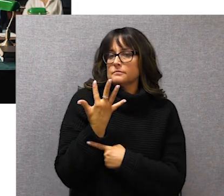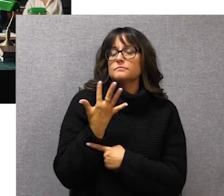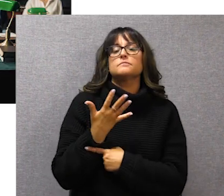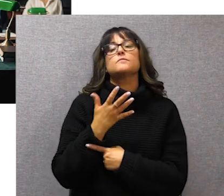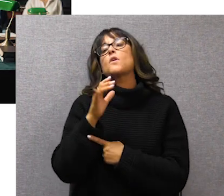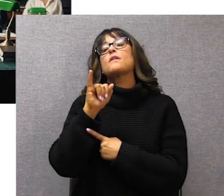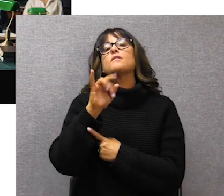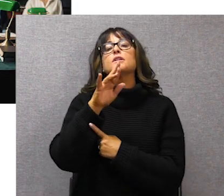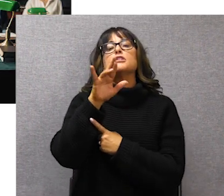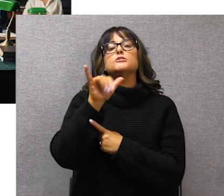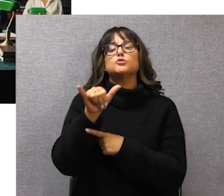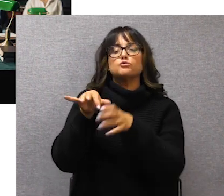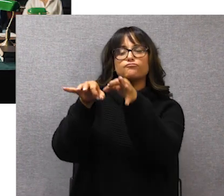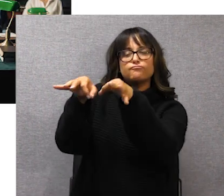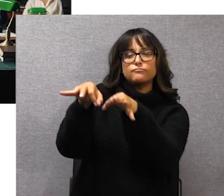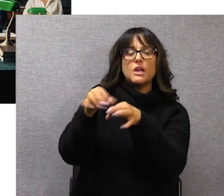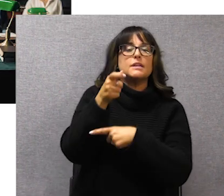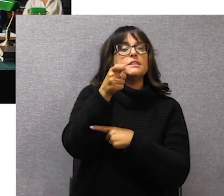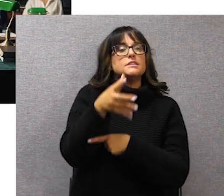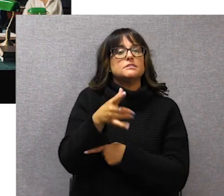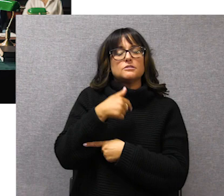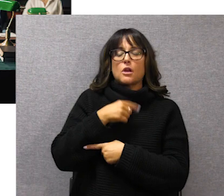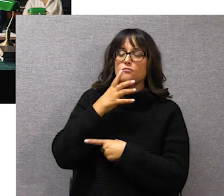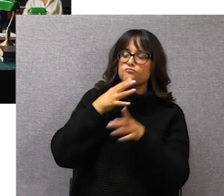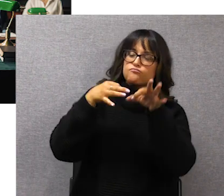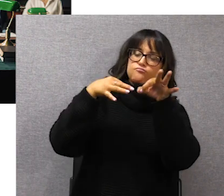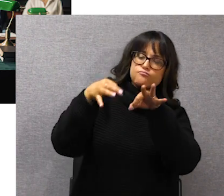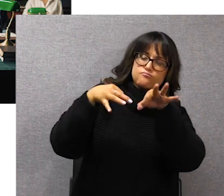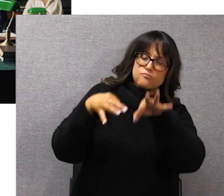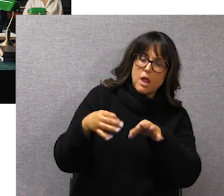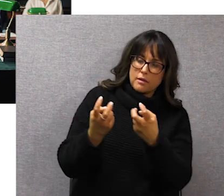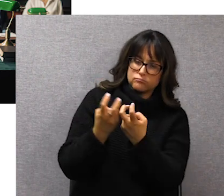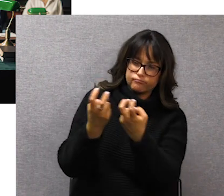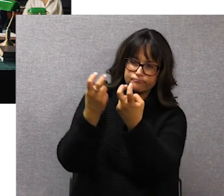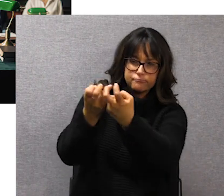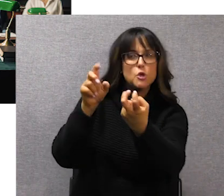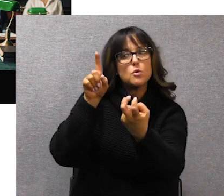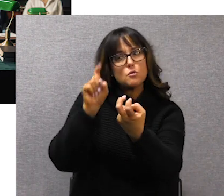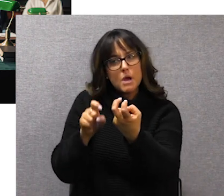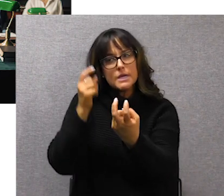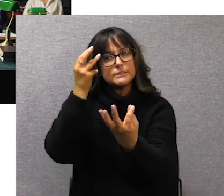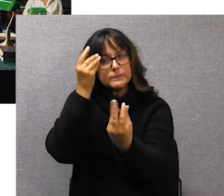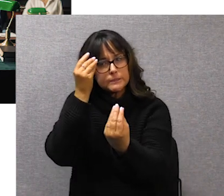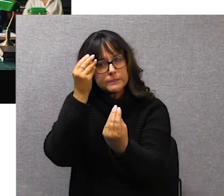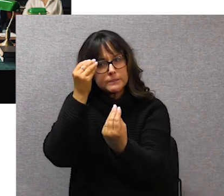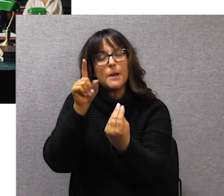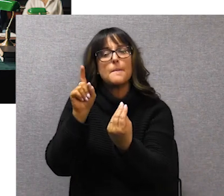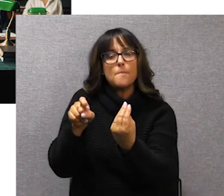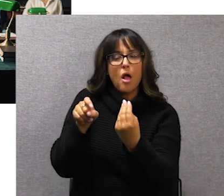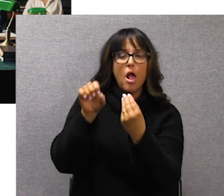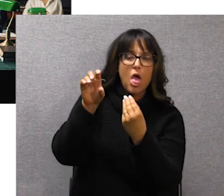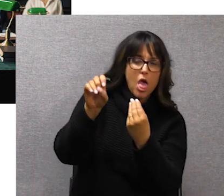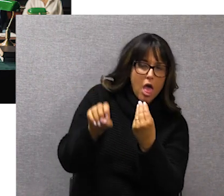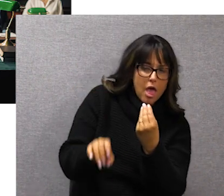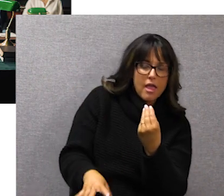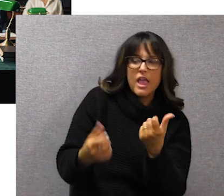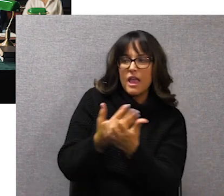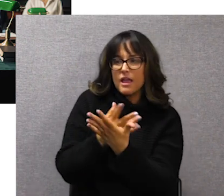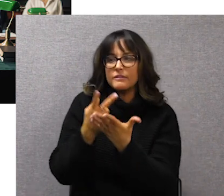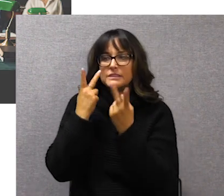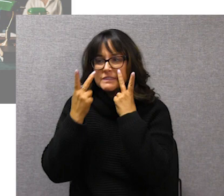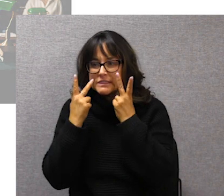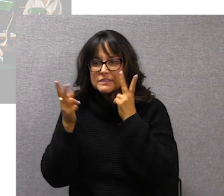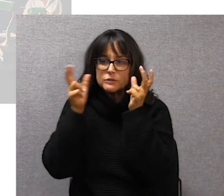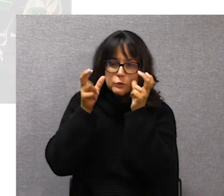to the jurors how to review the case. The judge will discuss the laws to think about as jurors consider what they heard